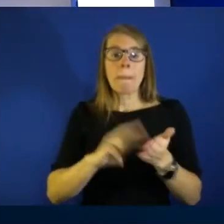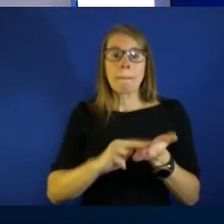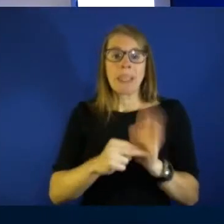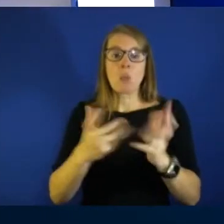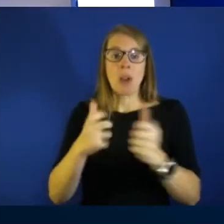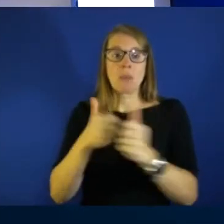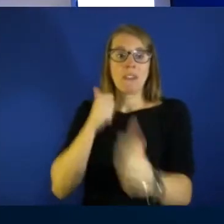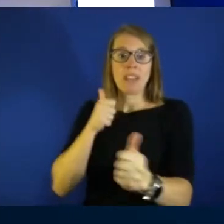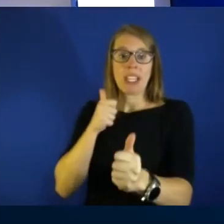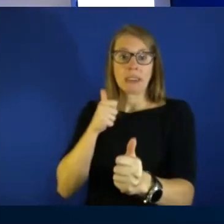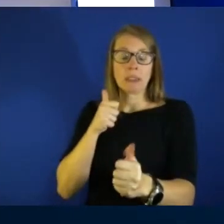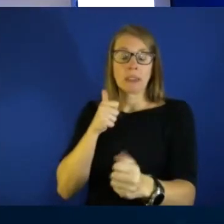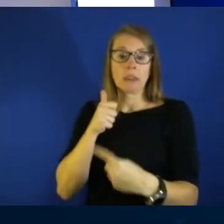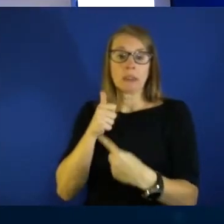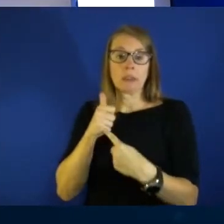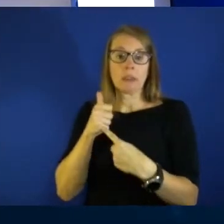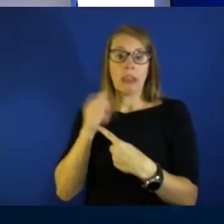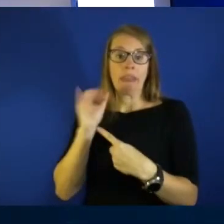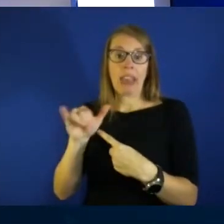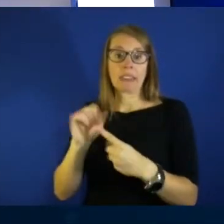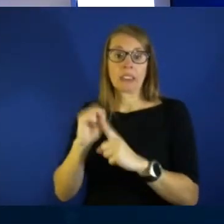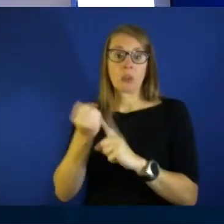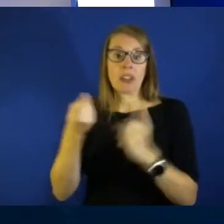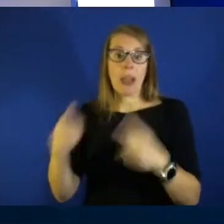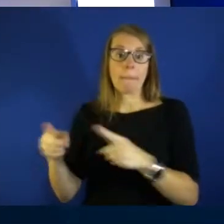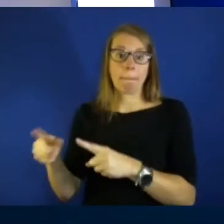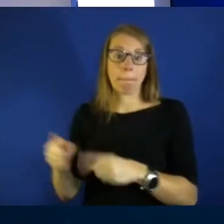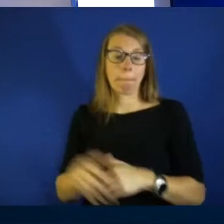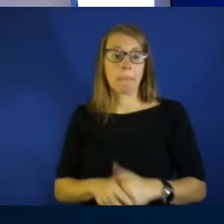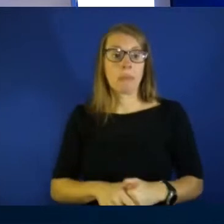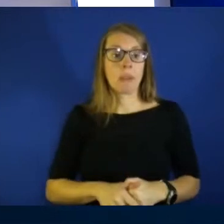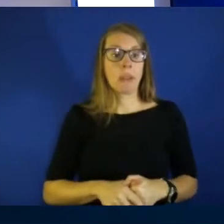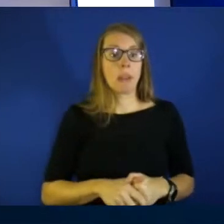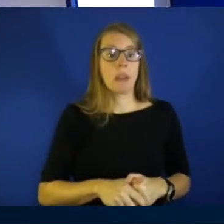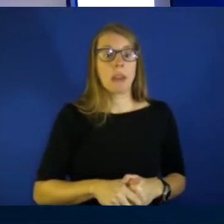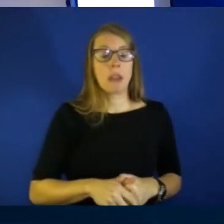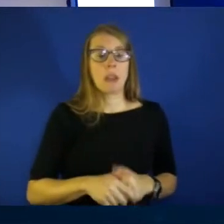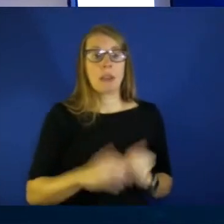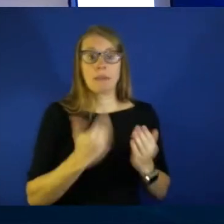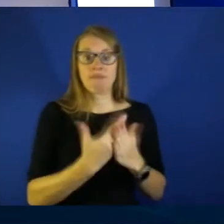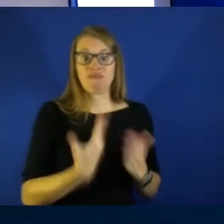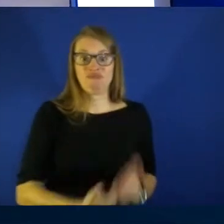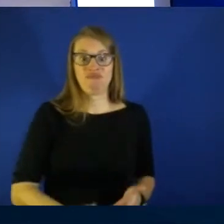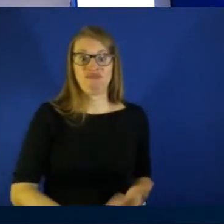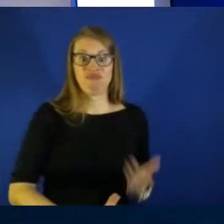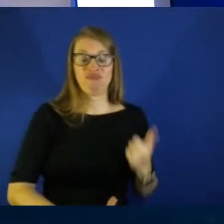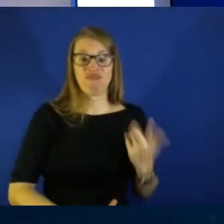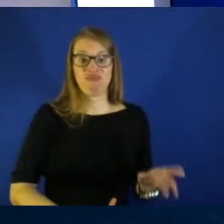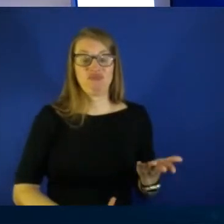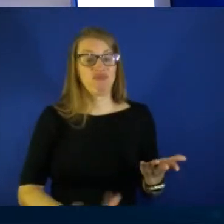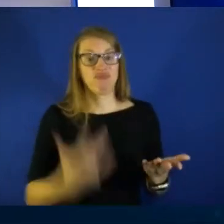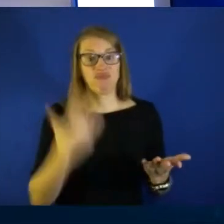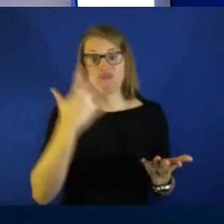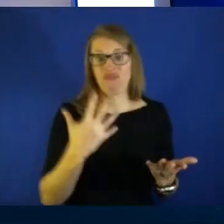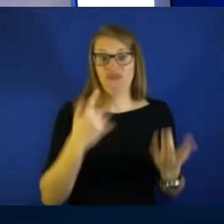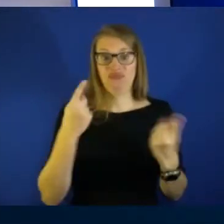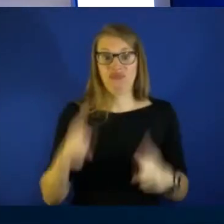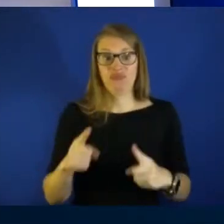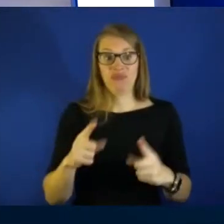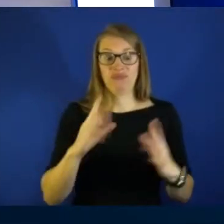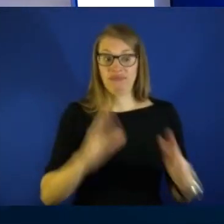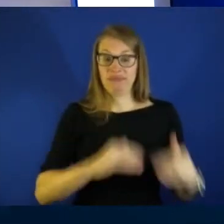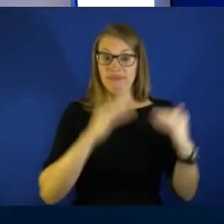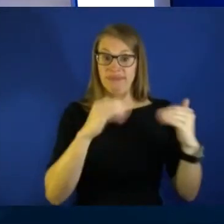straight this morning. We appreciate that. So I add usually some credibility to our show. Right, I know. Up in the game for us. We appreciate you being